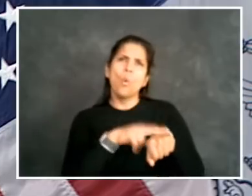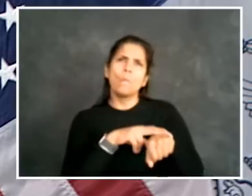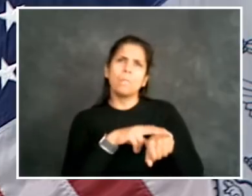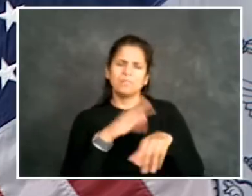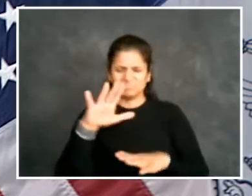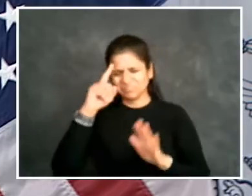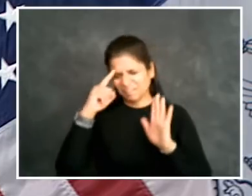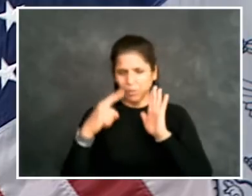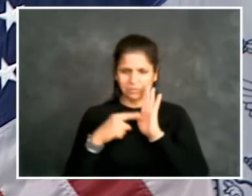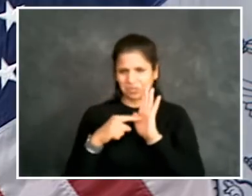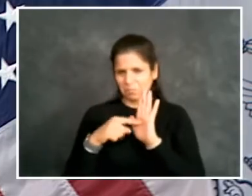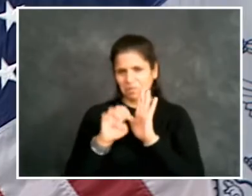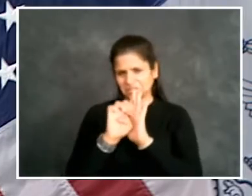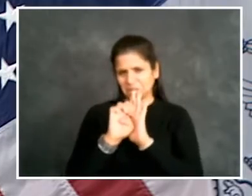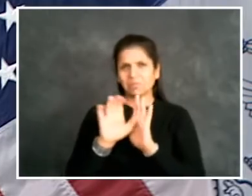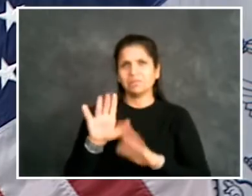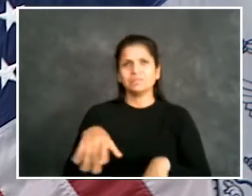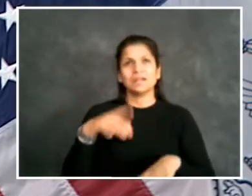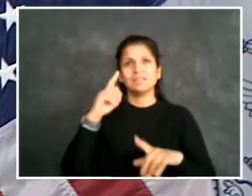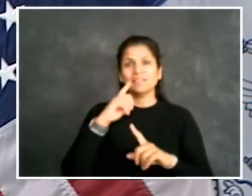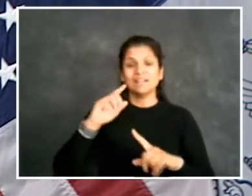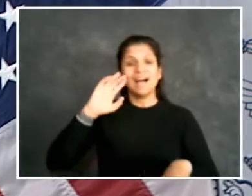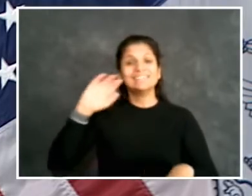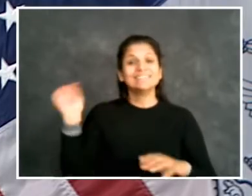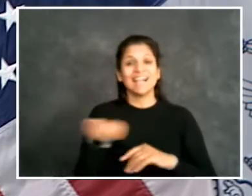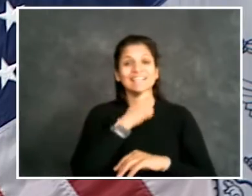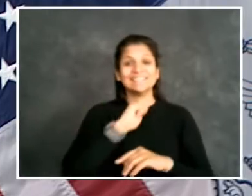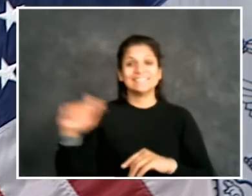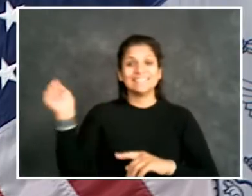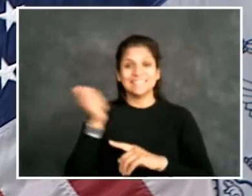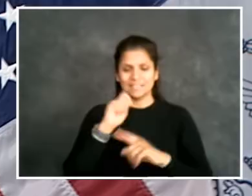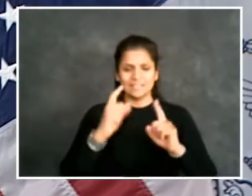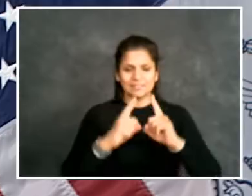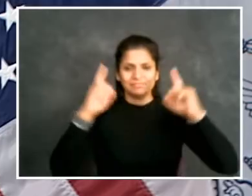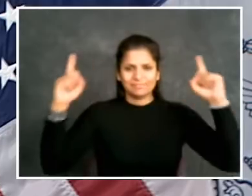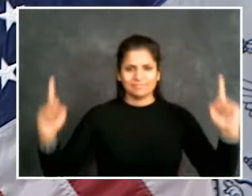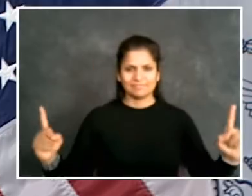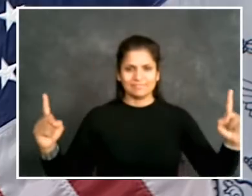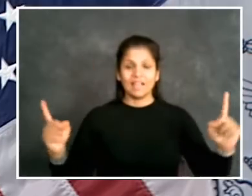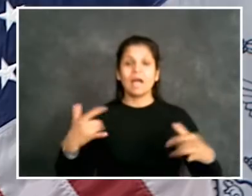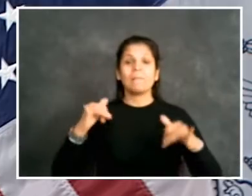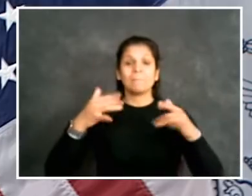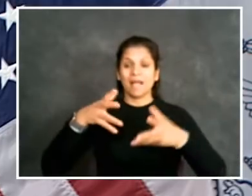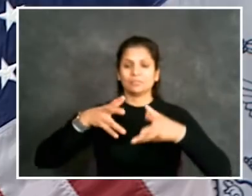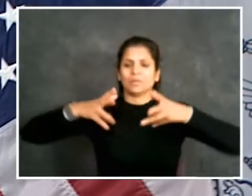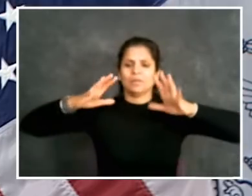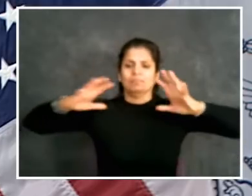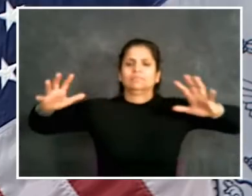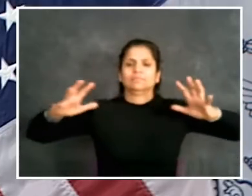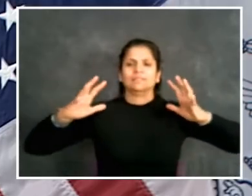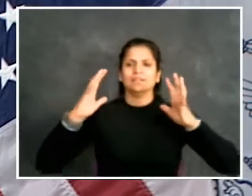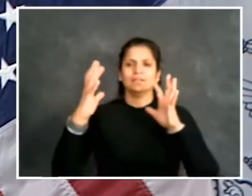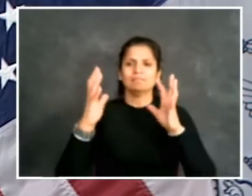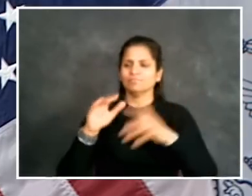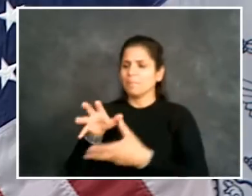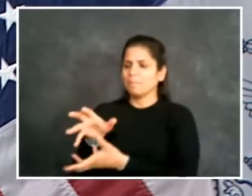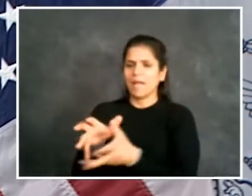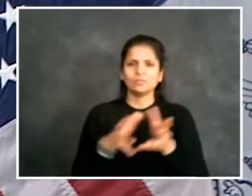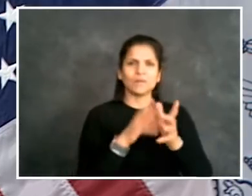just meeting up with your relatives for some kind of social interaction.